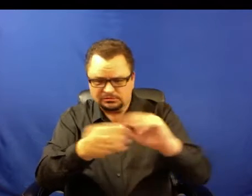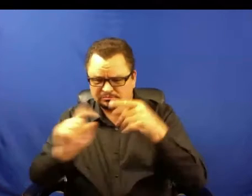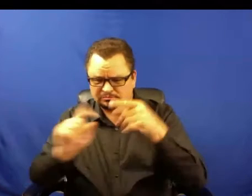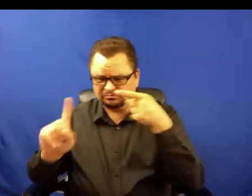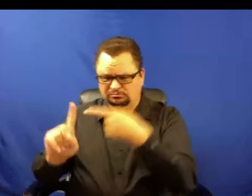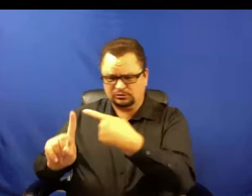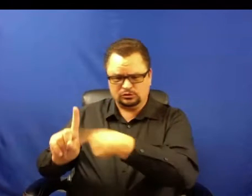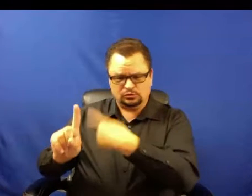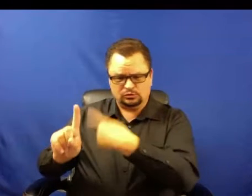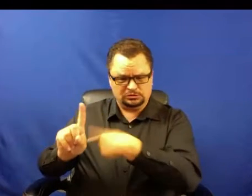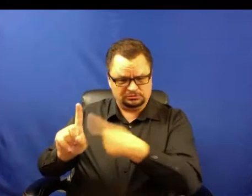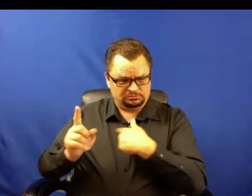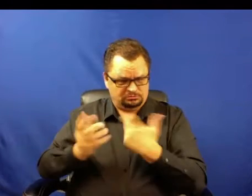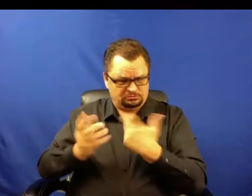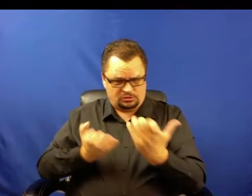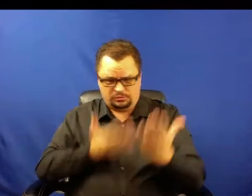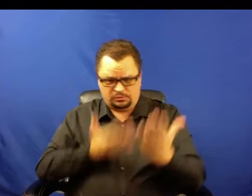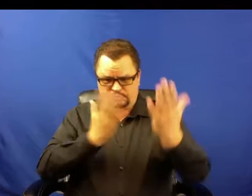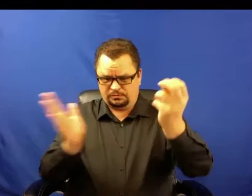We have